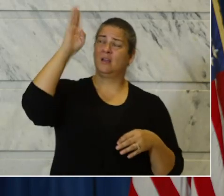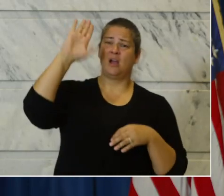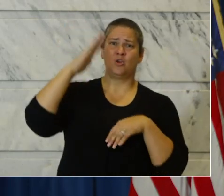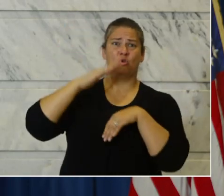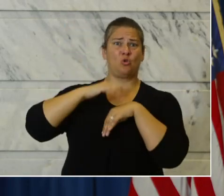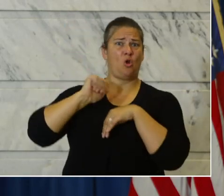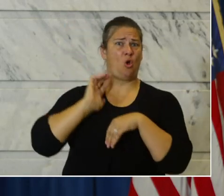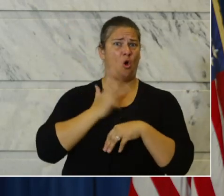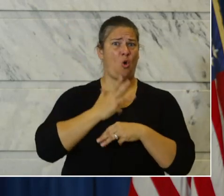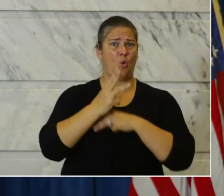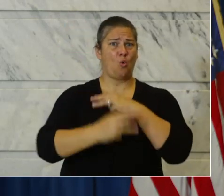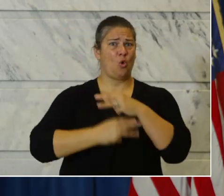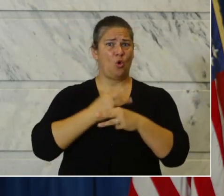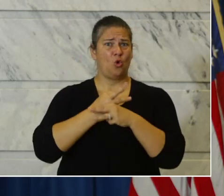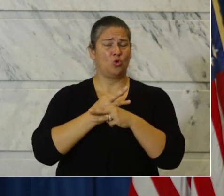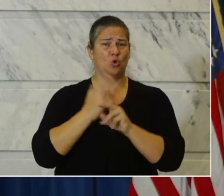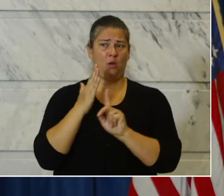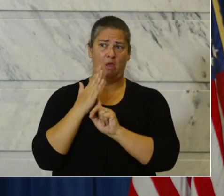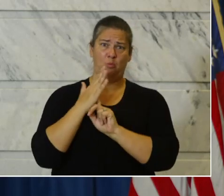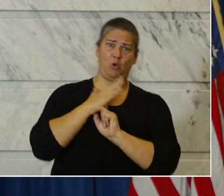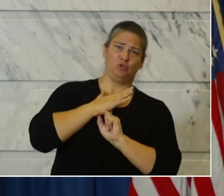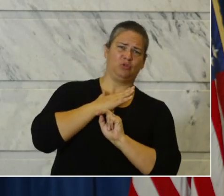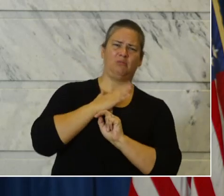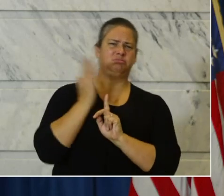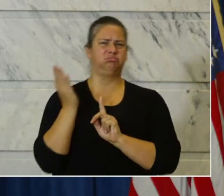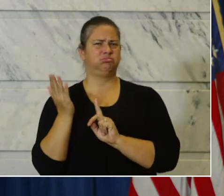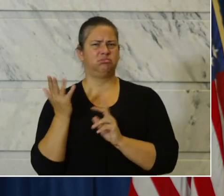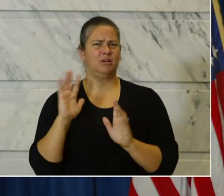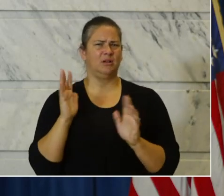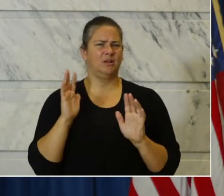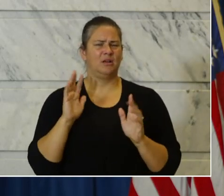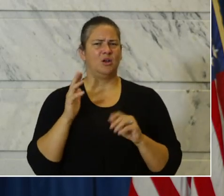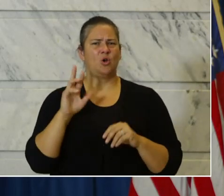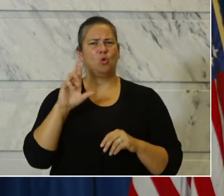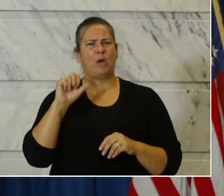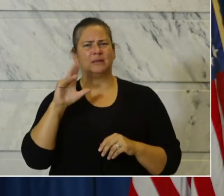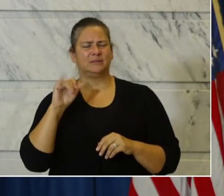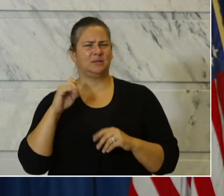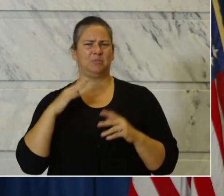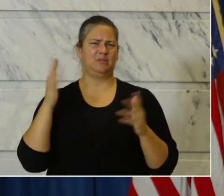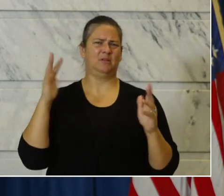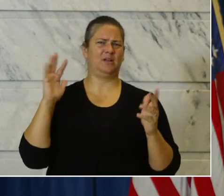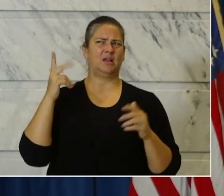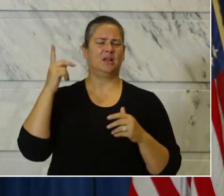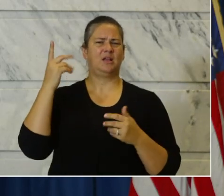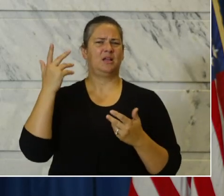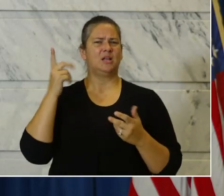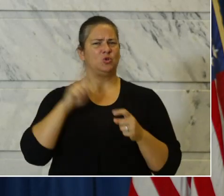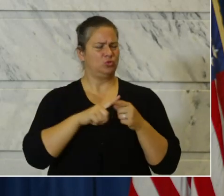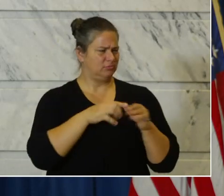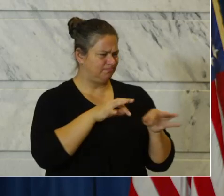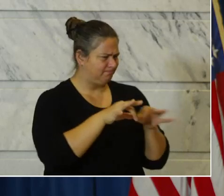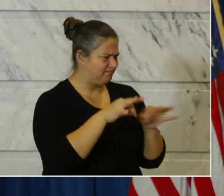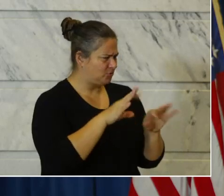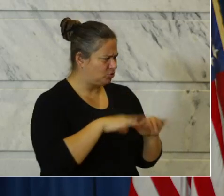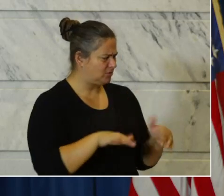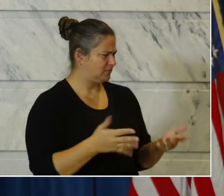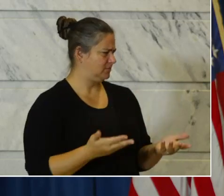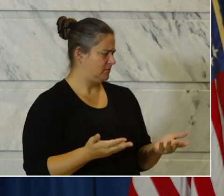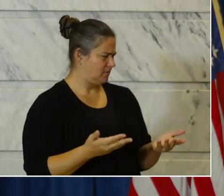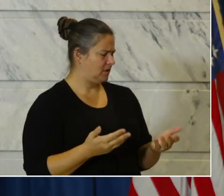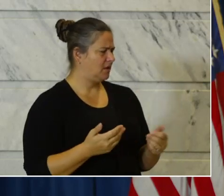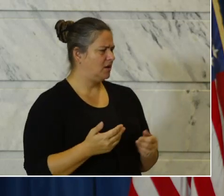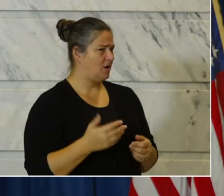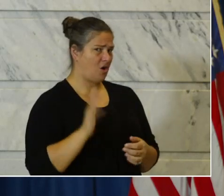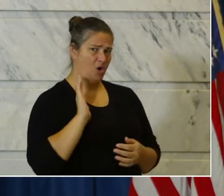and oppression and racism. And then need to be able to talk to their kids about